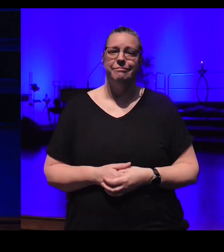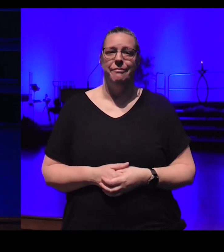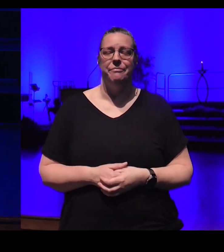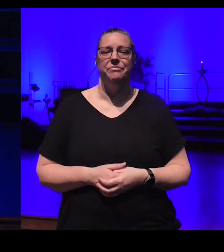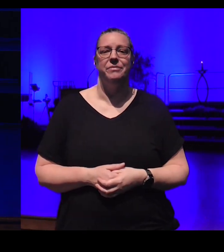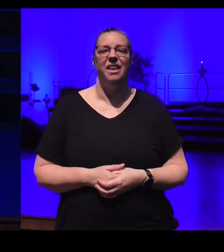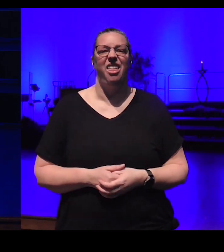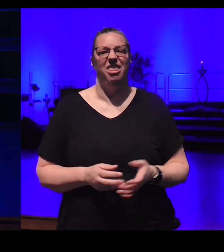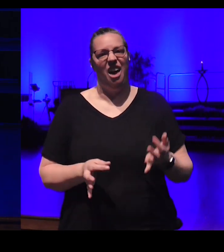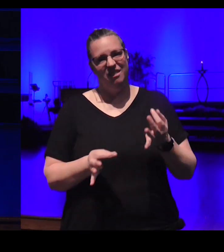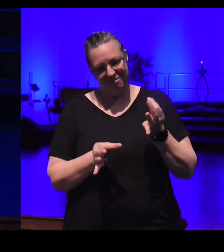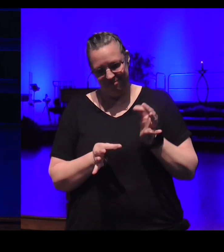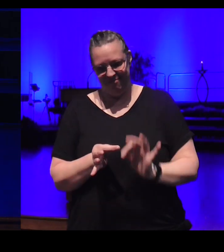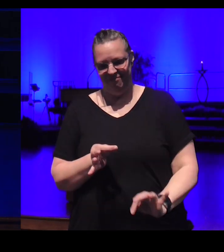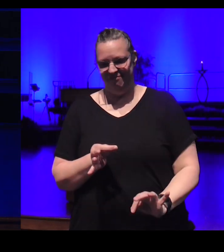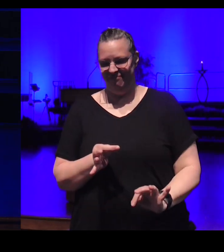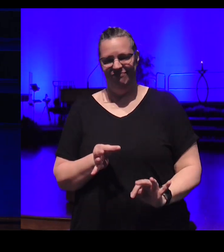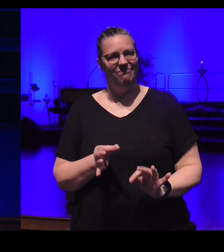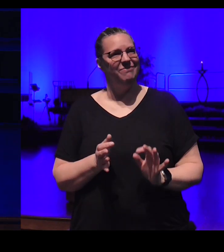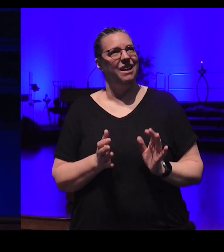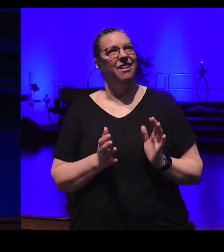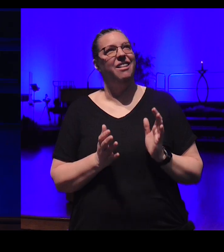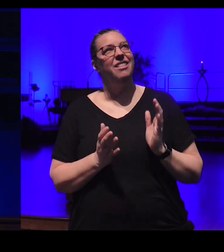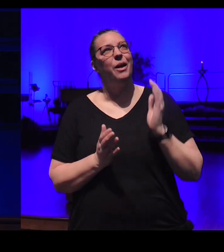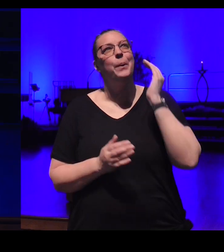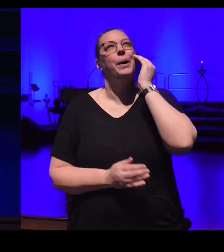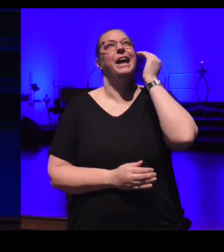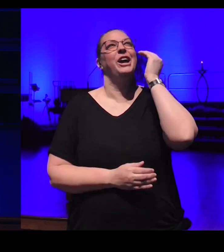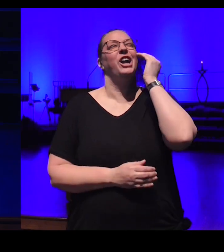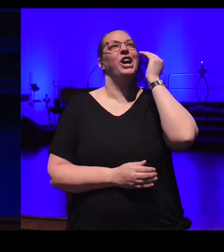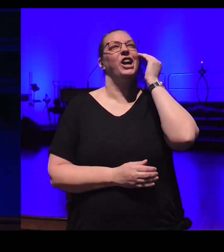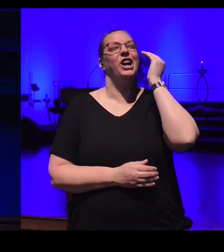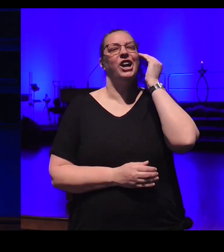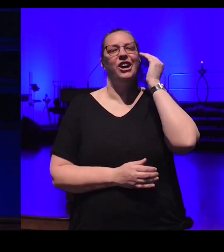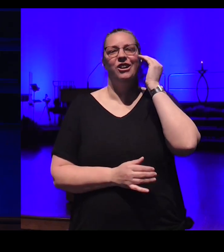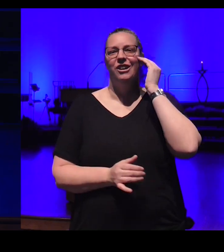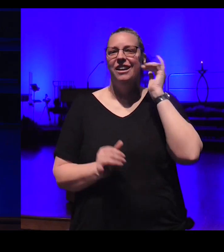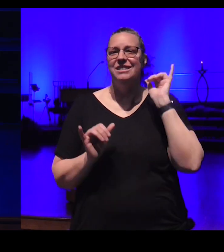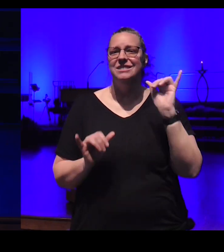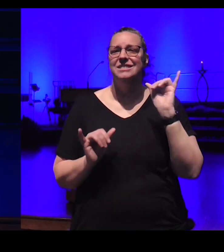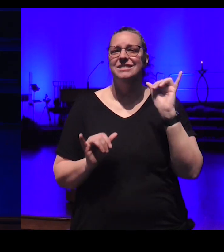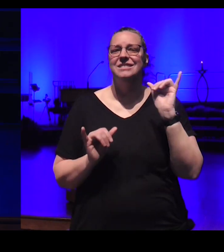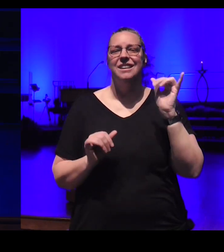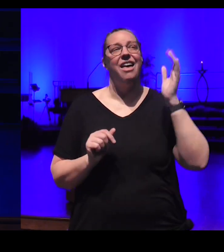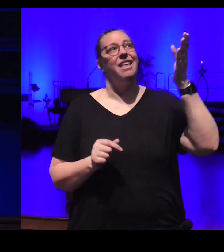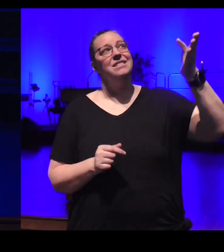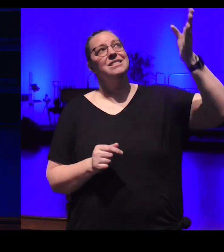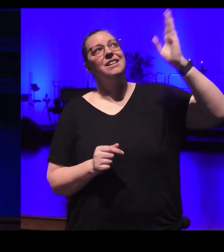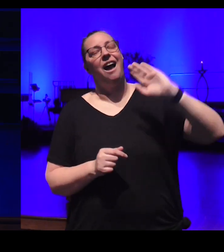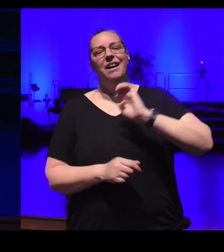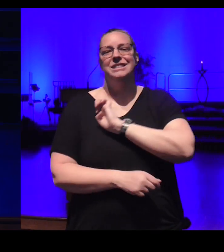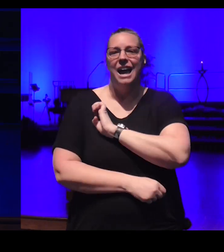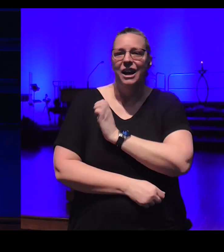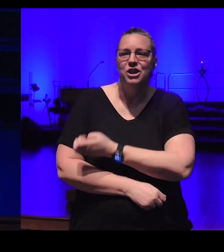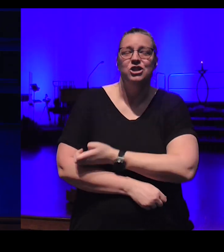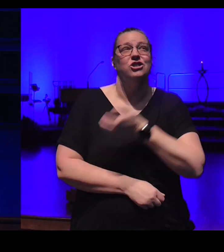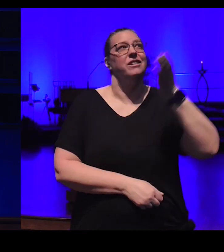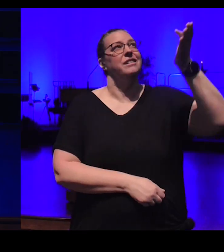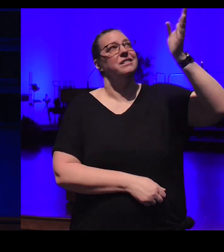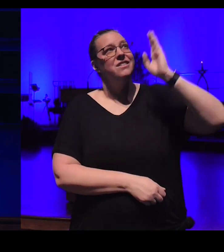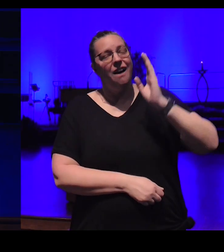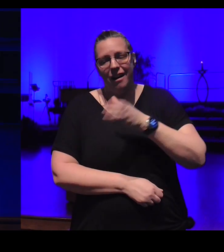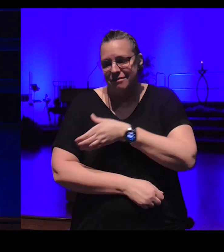That very illumination of awareness is the divine energy, is the divine power, is